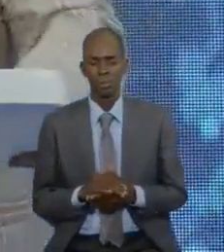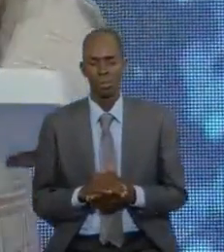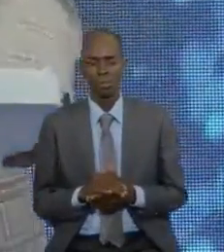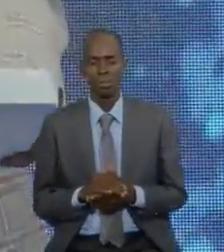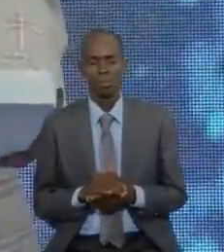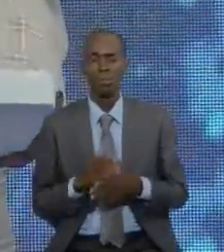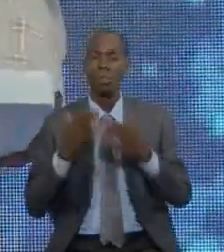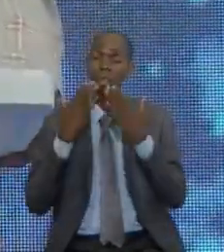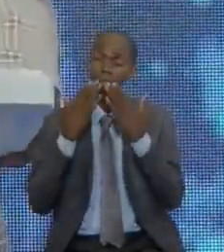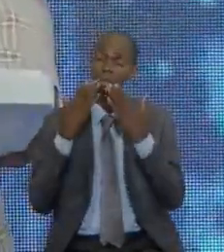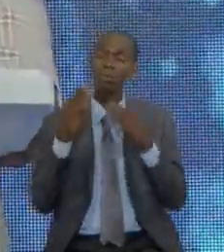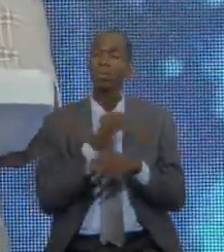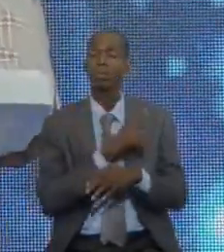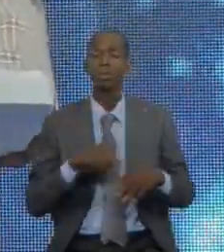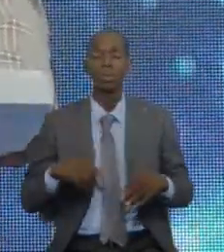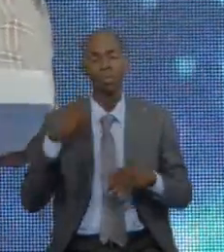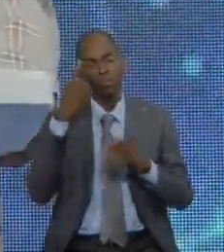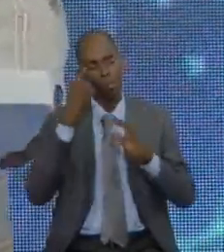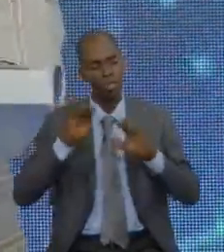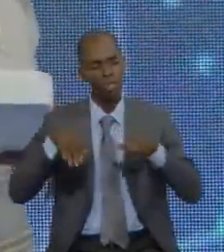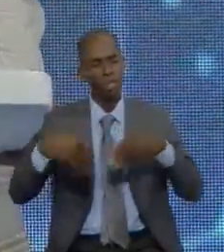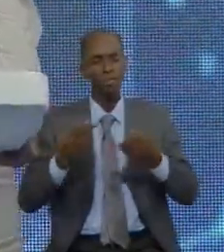Thank you, Lord, for giving us understanding